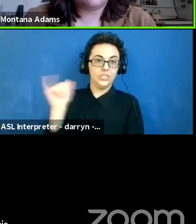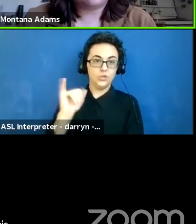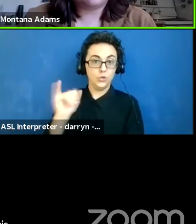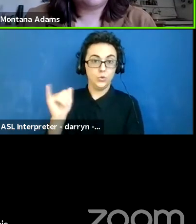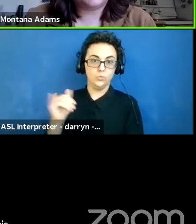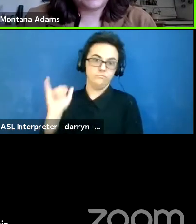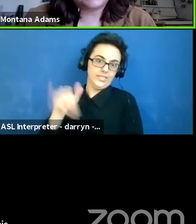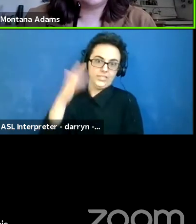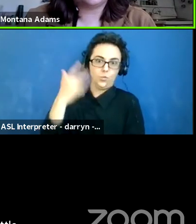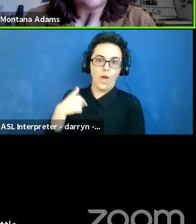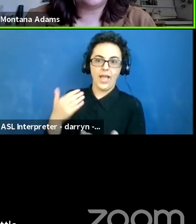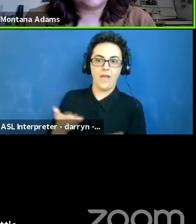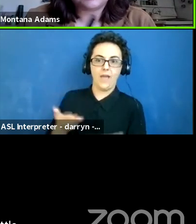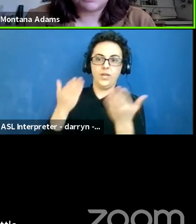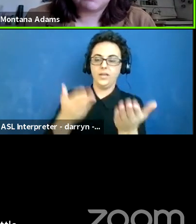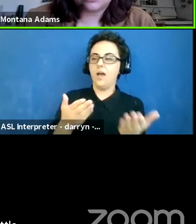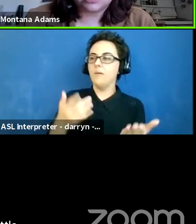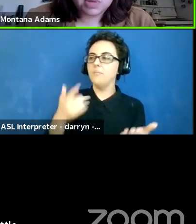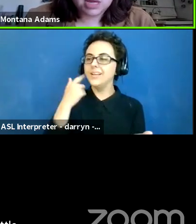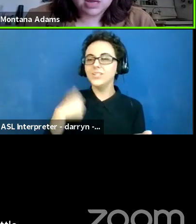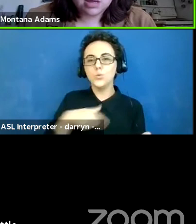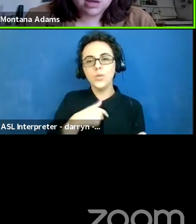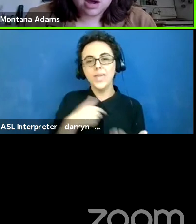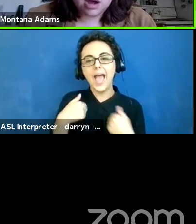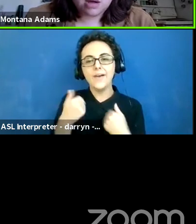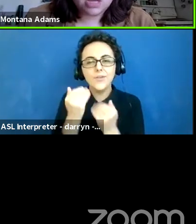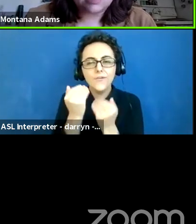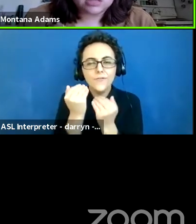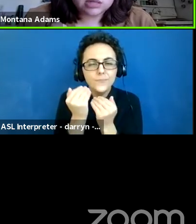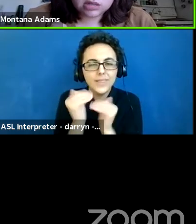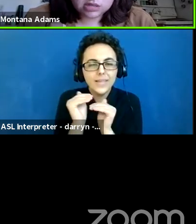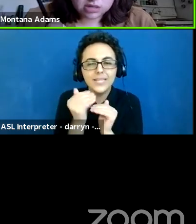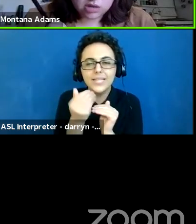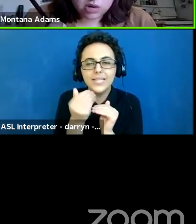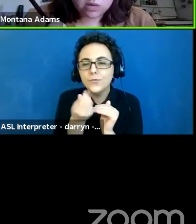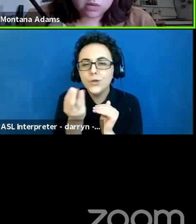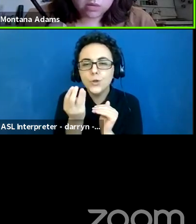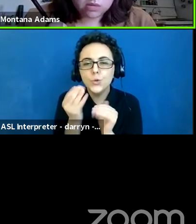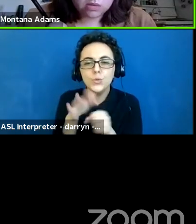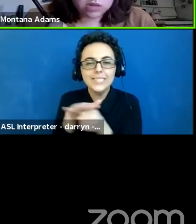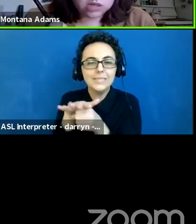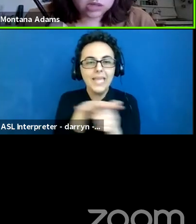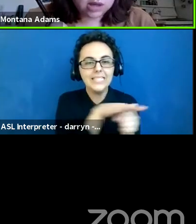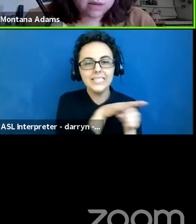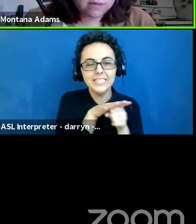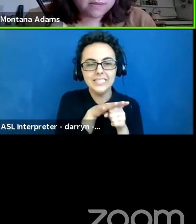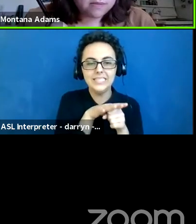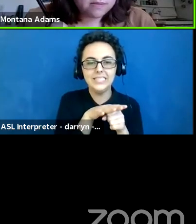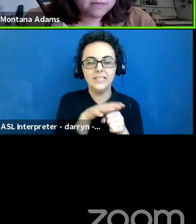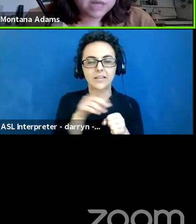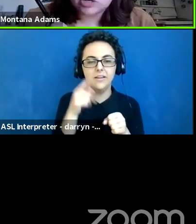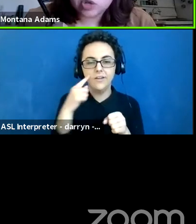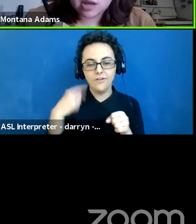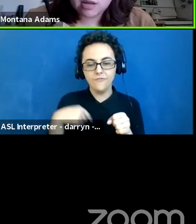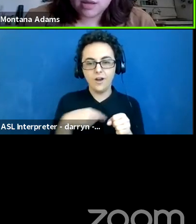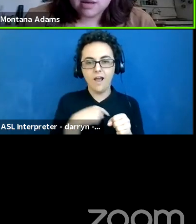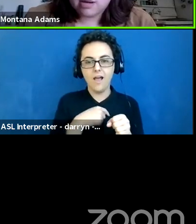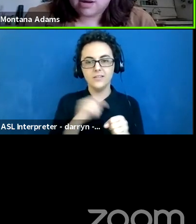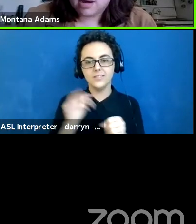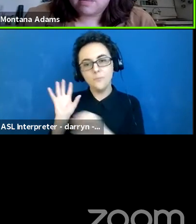you know, places for Indigenous people to be in this, you know, this